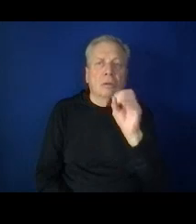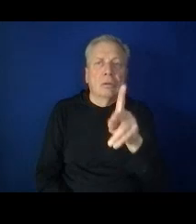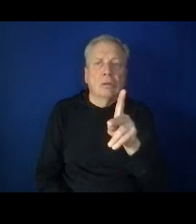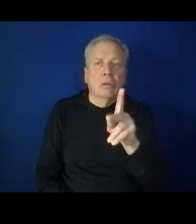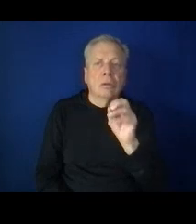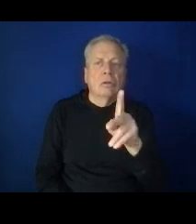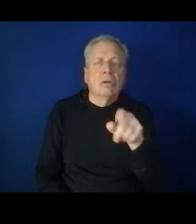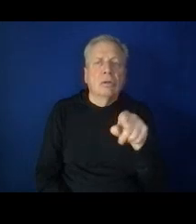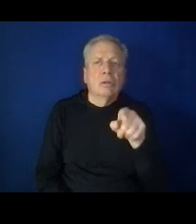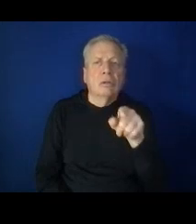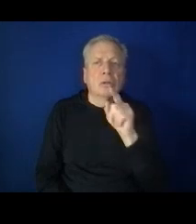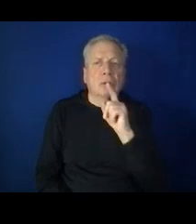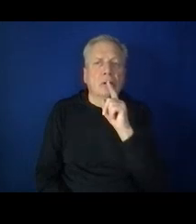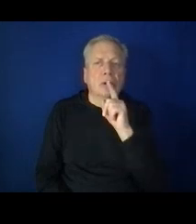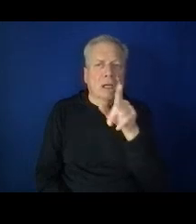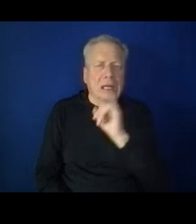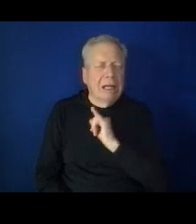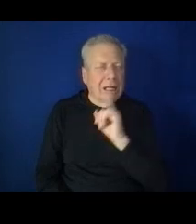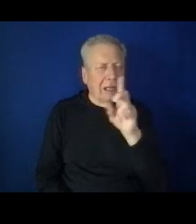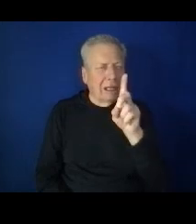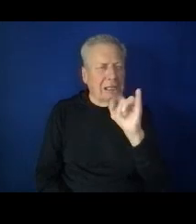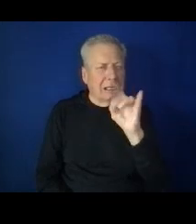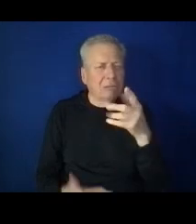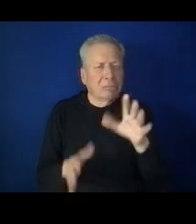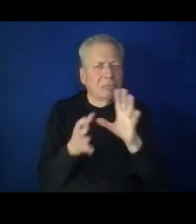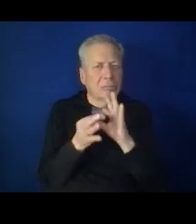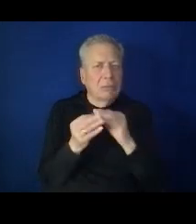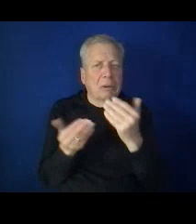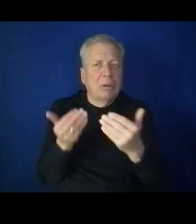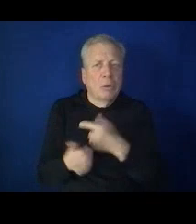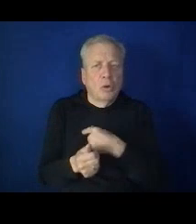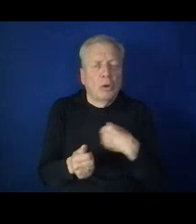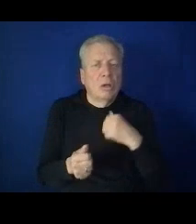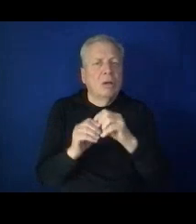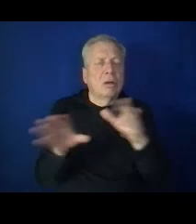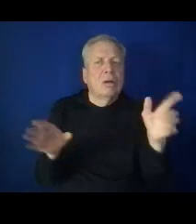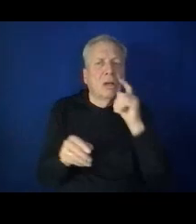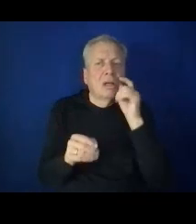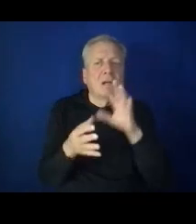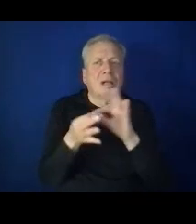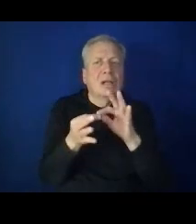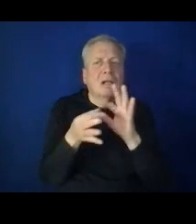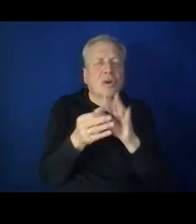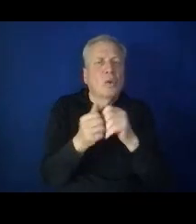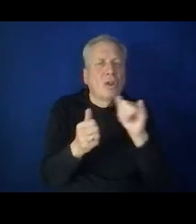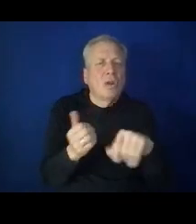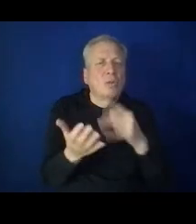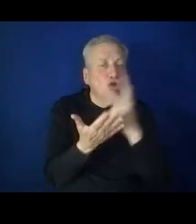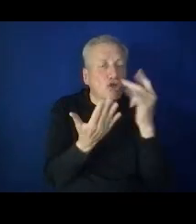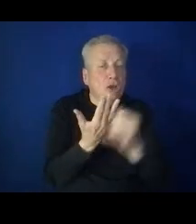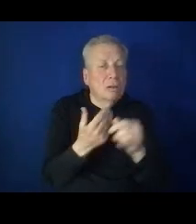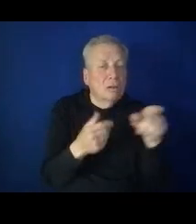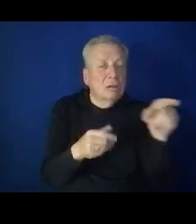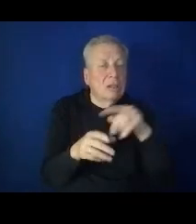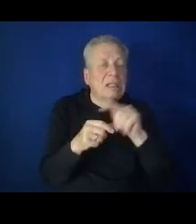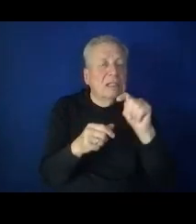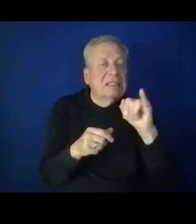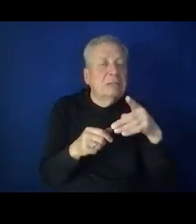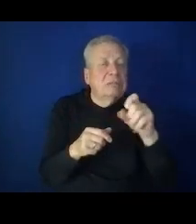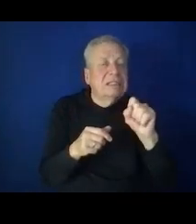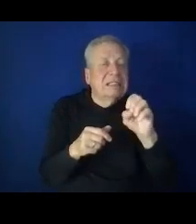Okay. And I did mention, and maybe we can get this out. I mentioned those park maintenance projects around chip seals and others, and we can get